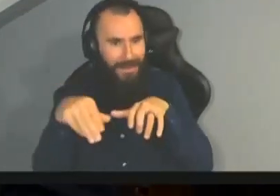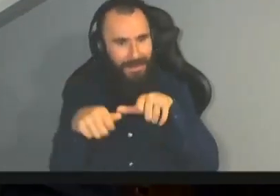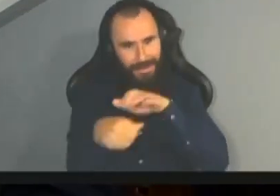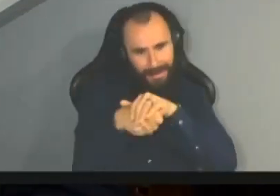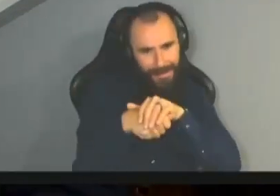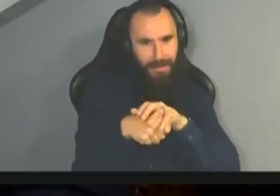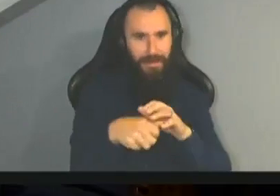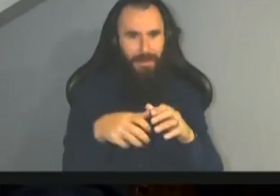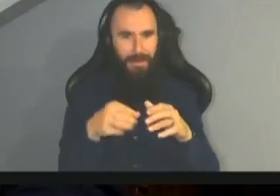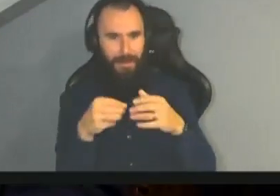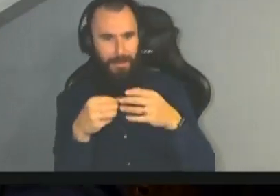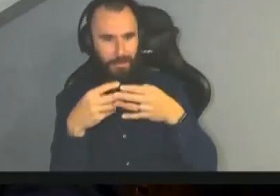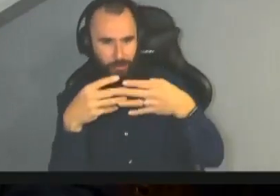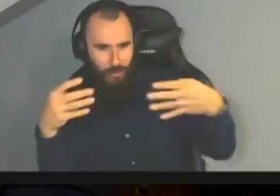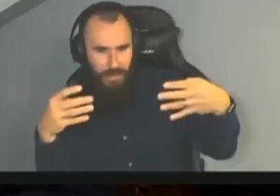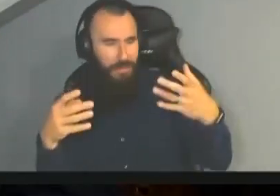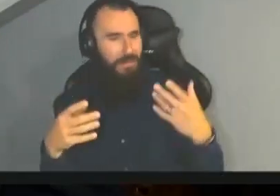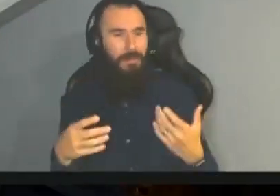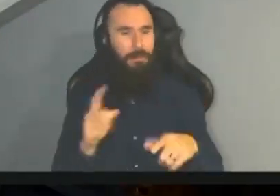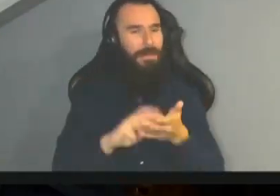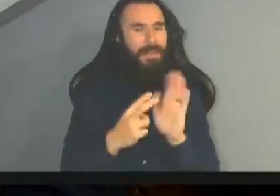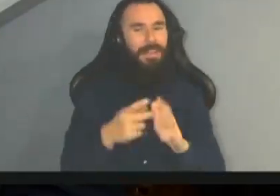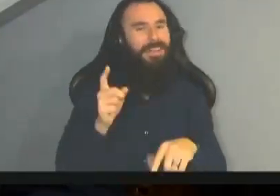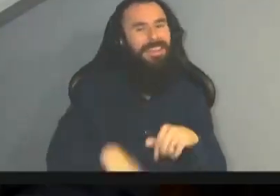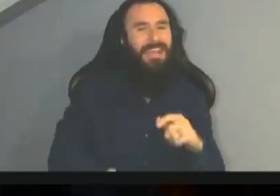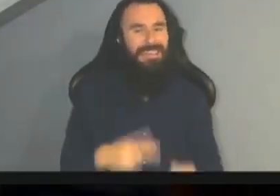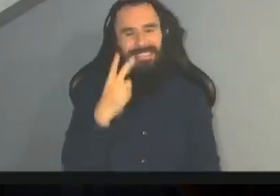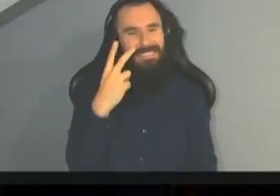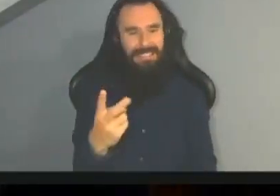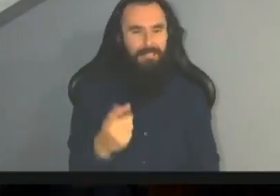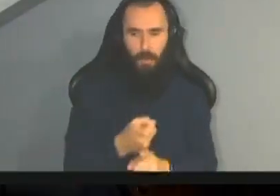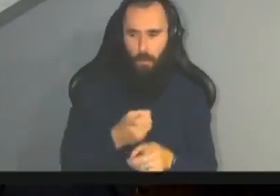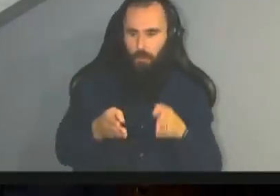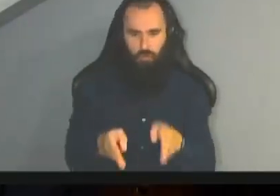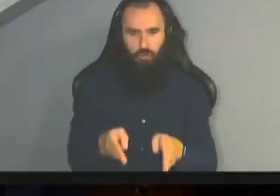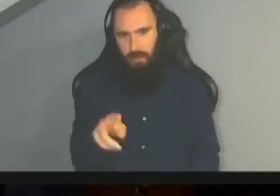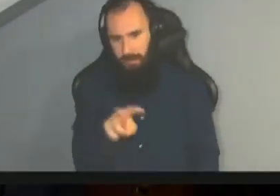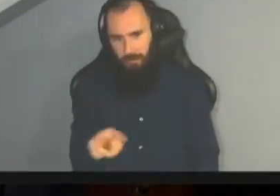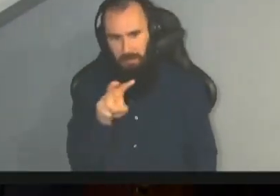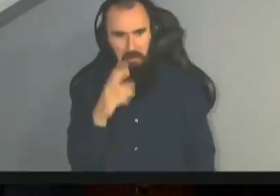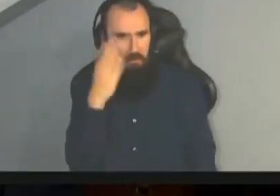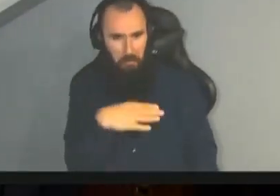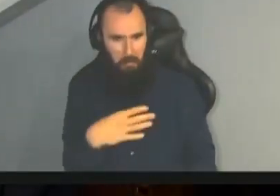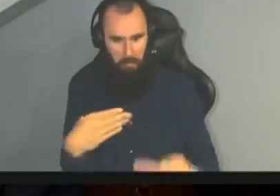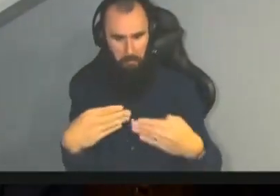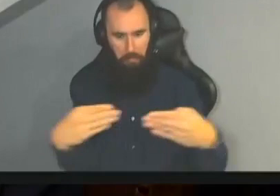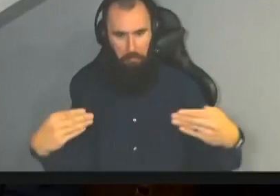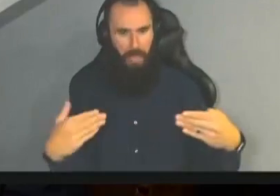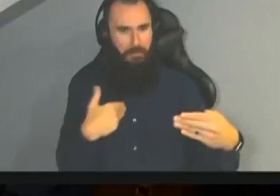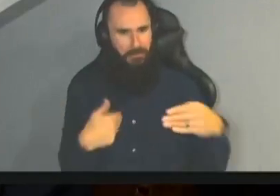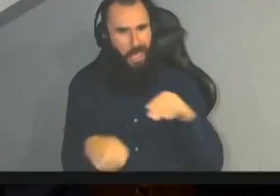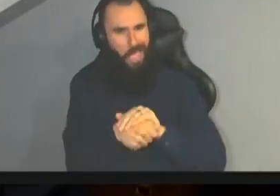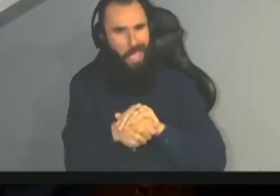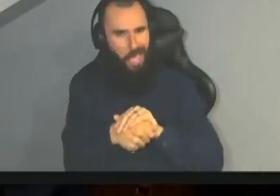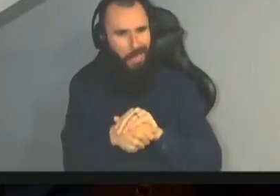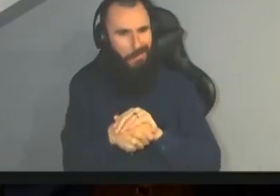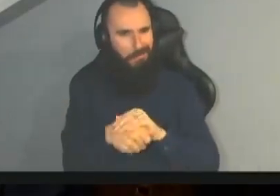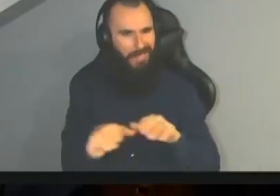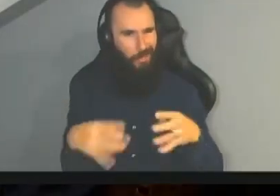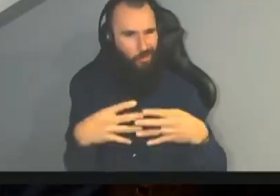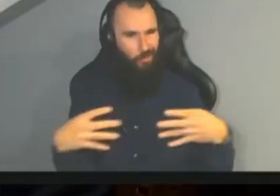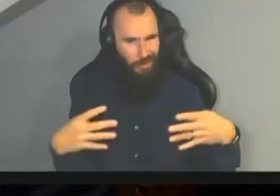screened, so it wouldn't be visible from the street. It wouldn't be protruding out from the front of a property, and that really